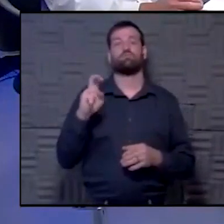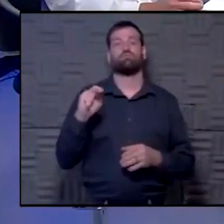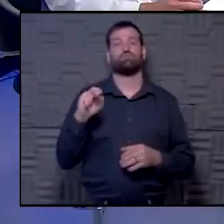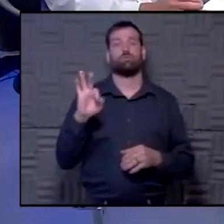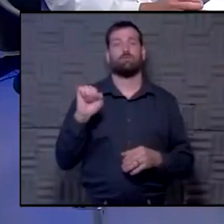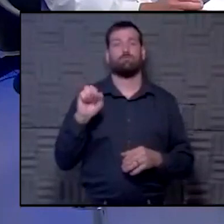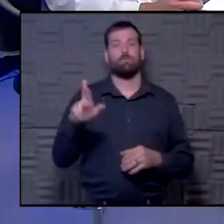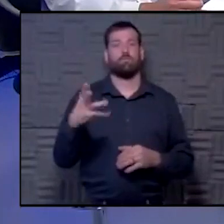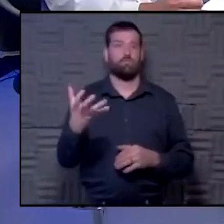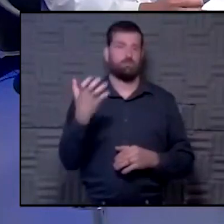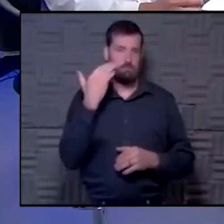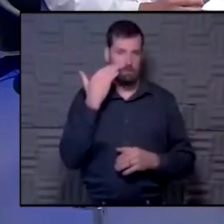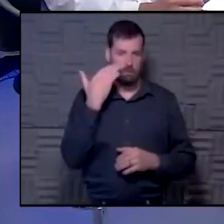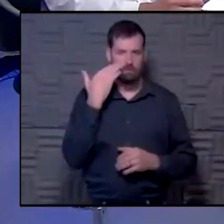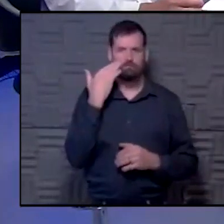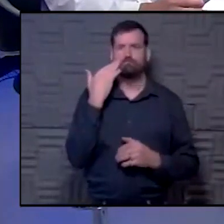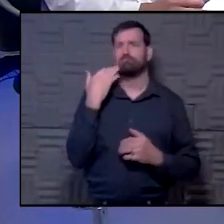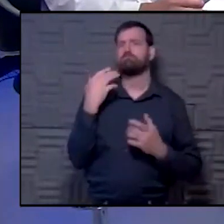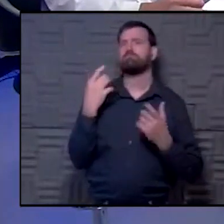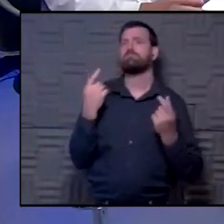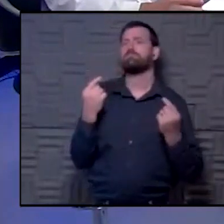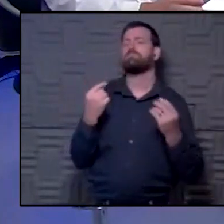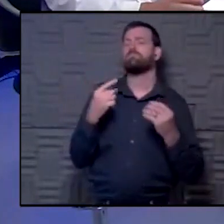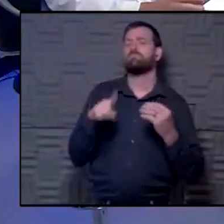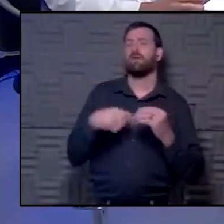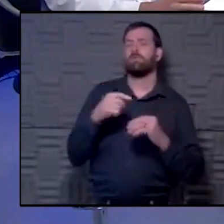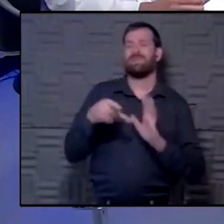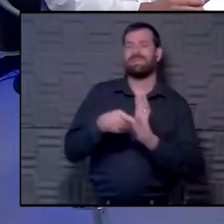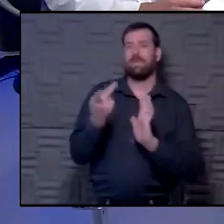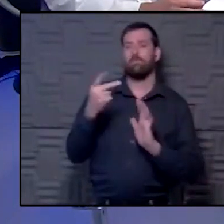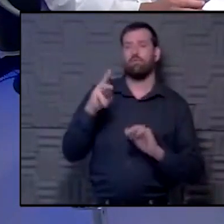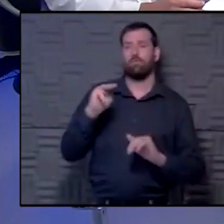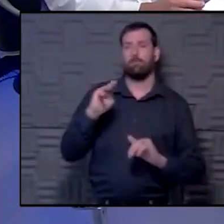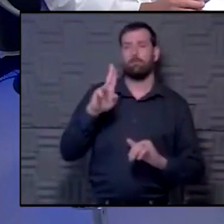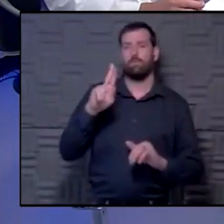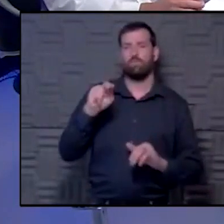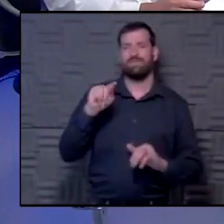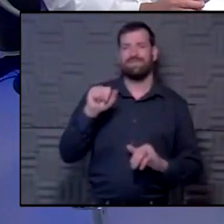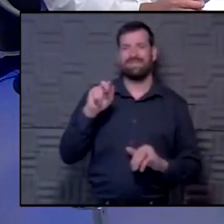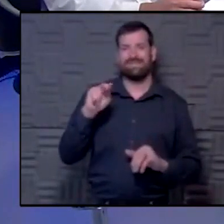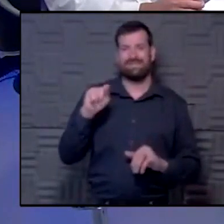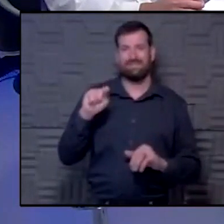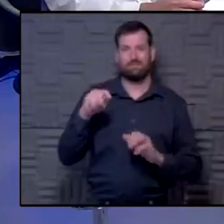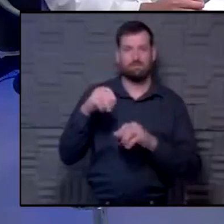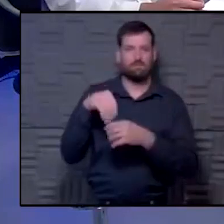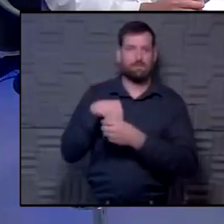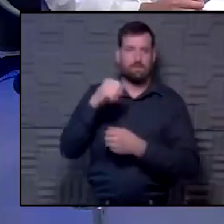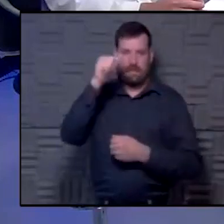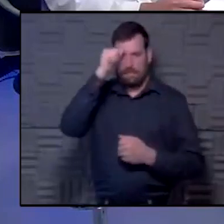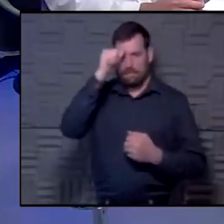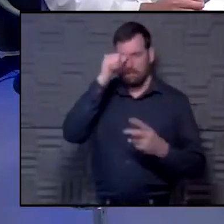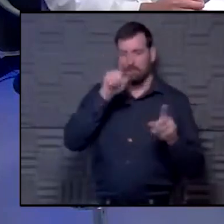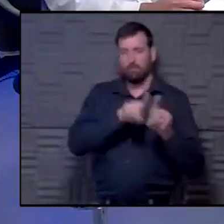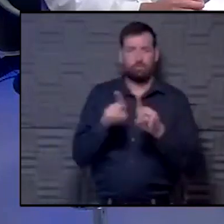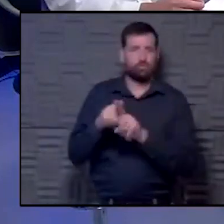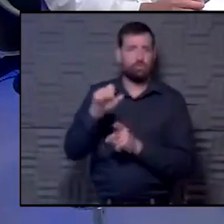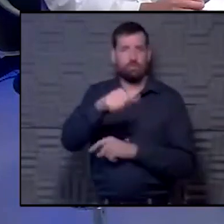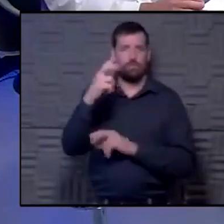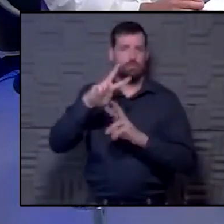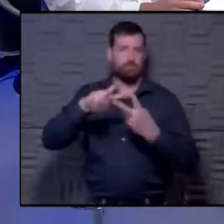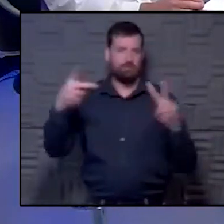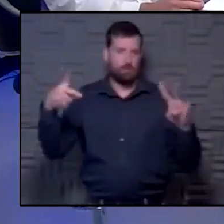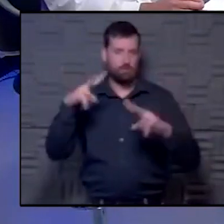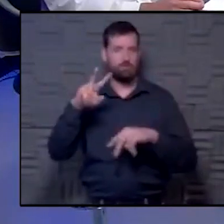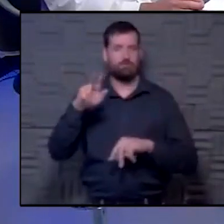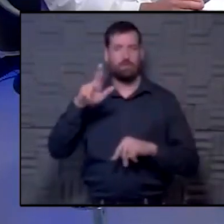know, she said, what do you know about the double mutant spreading through India and also a new variant identified in Texas, which has